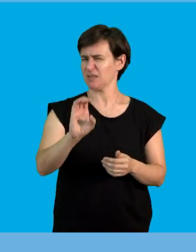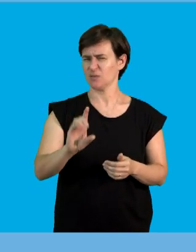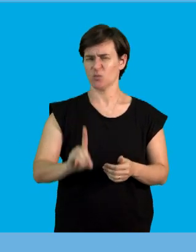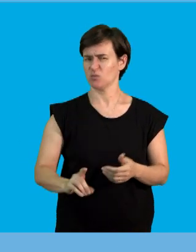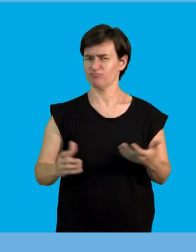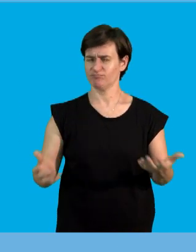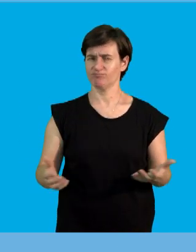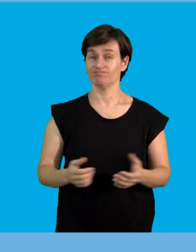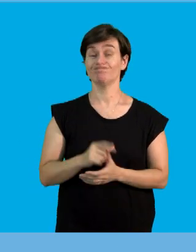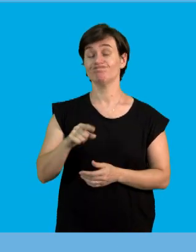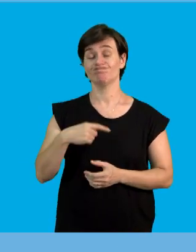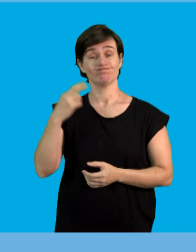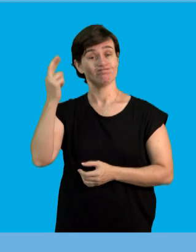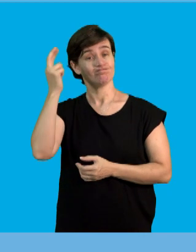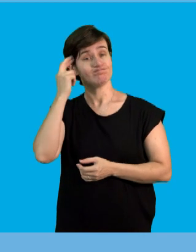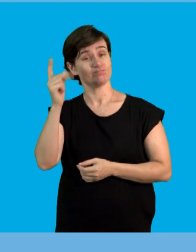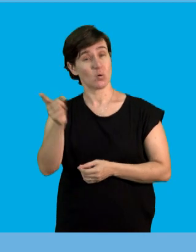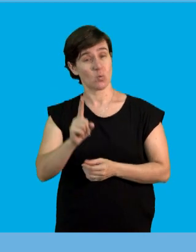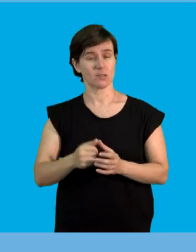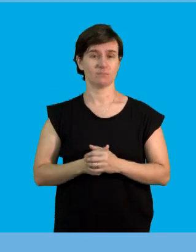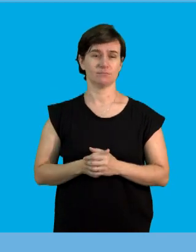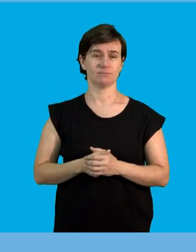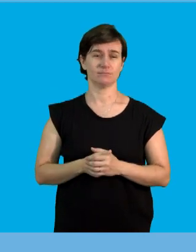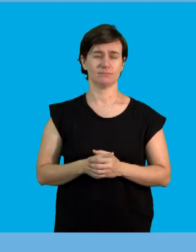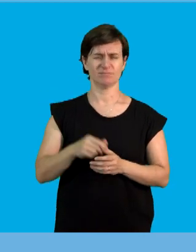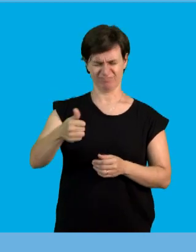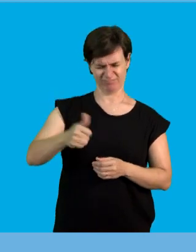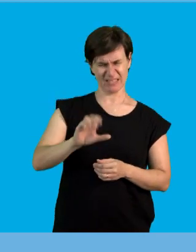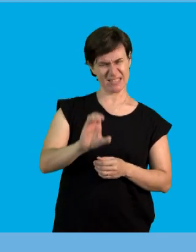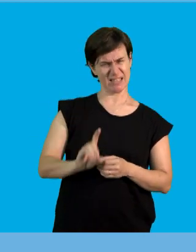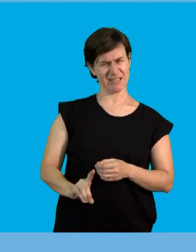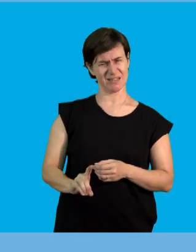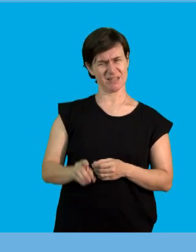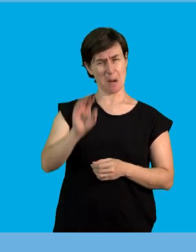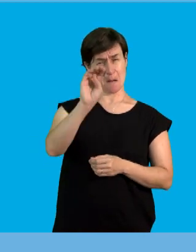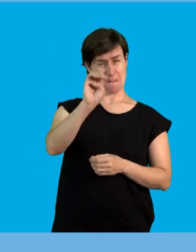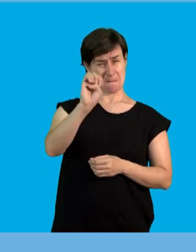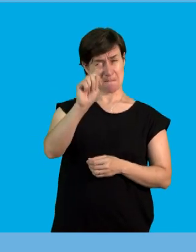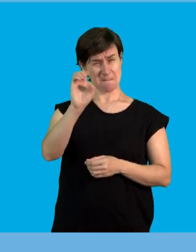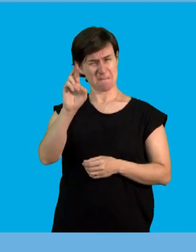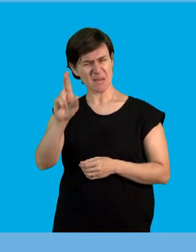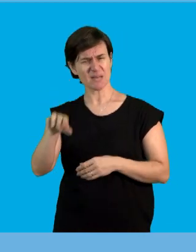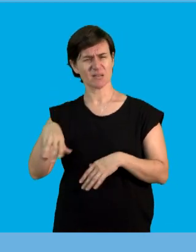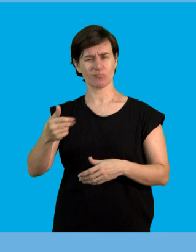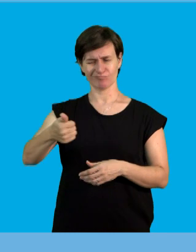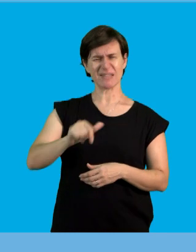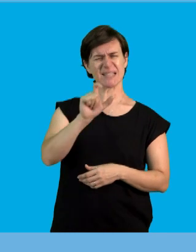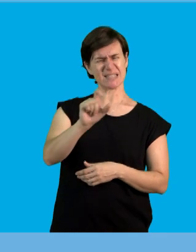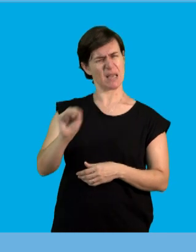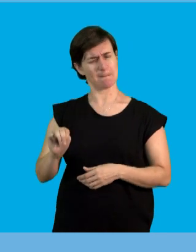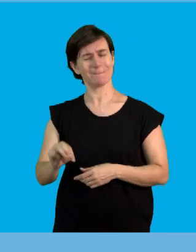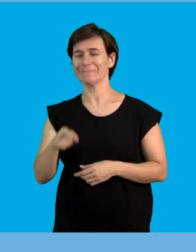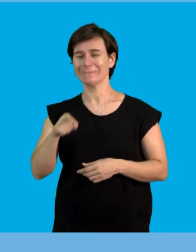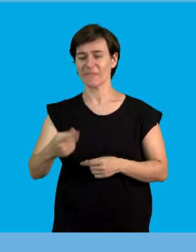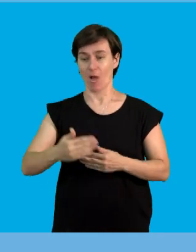amperes, watts, meters, and centimeters? Now we need to remember that these two, the last two, meters and centimeters, those are the